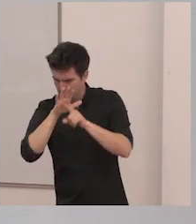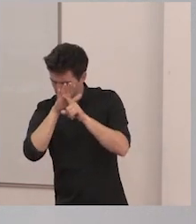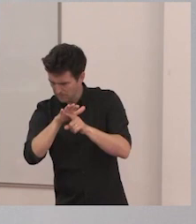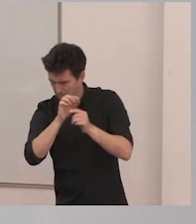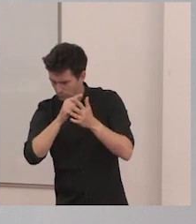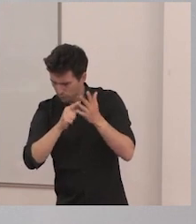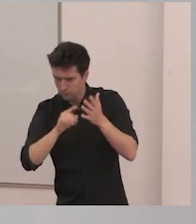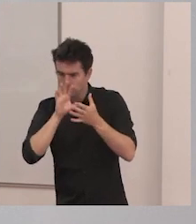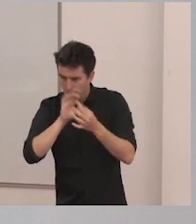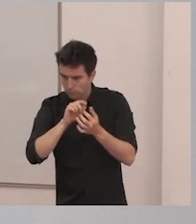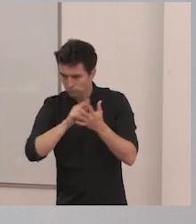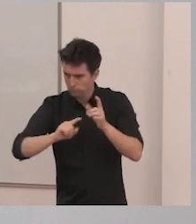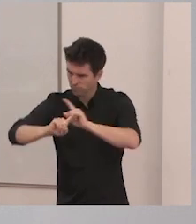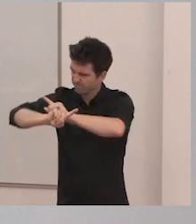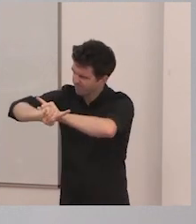states parties.